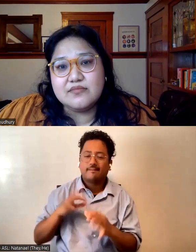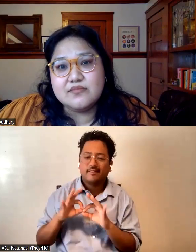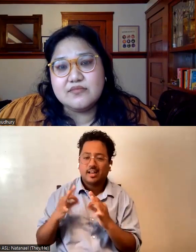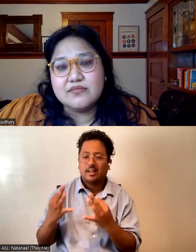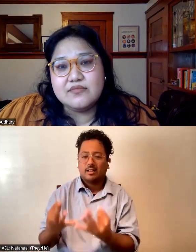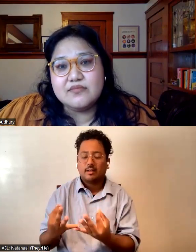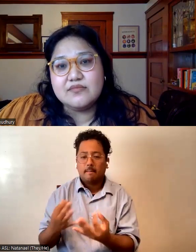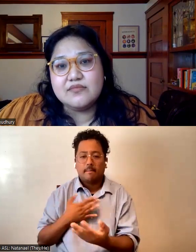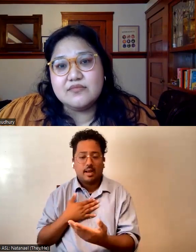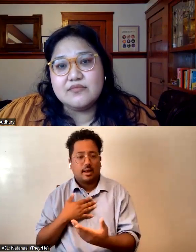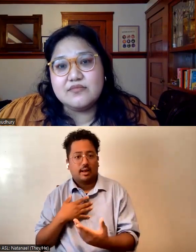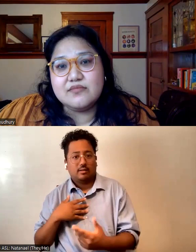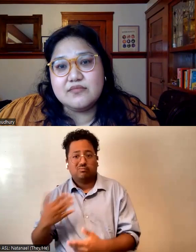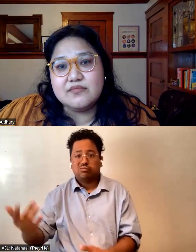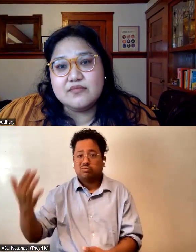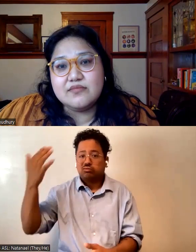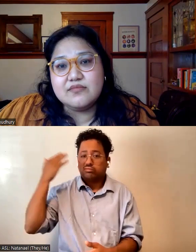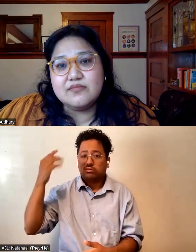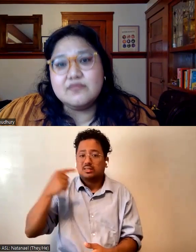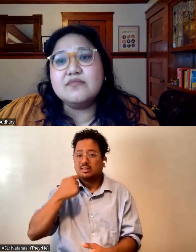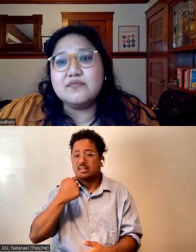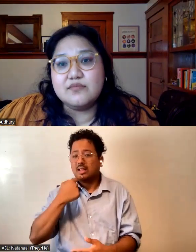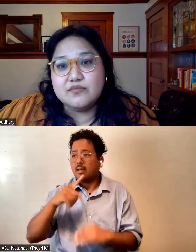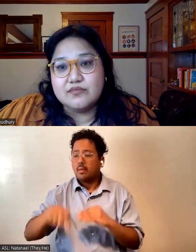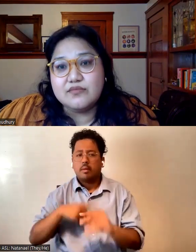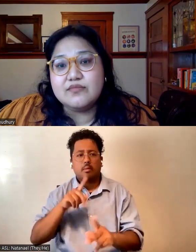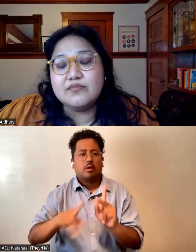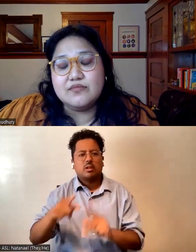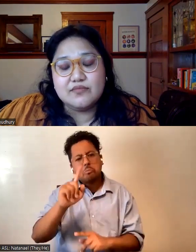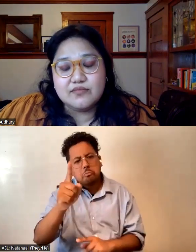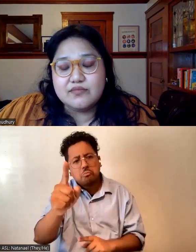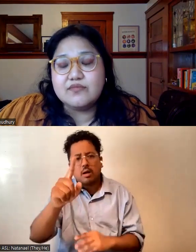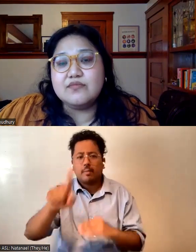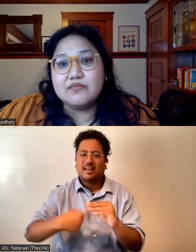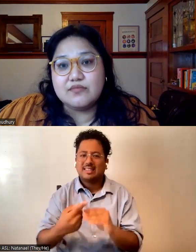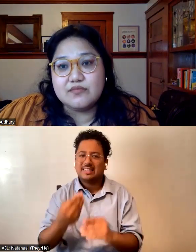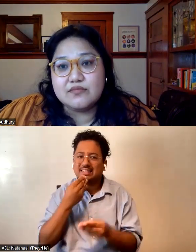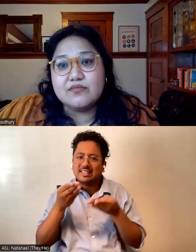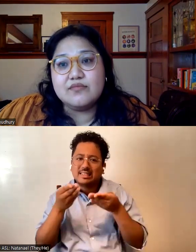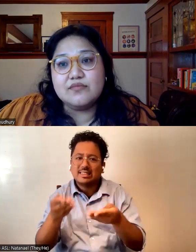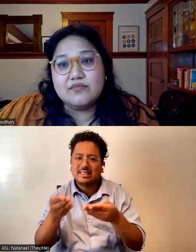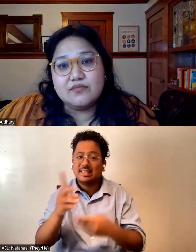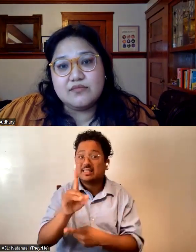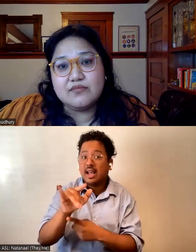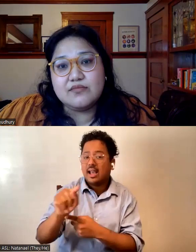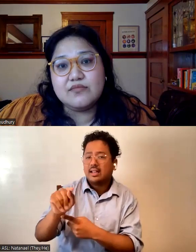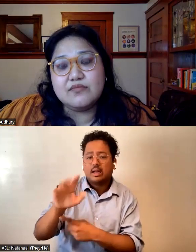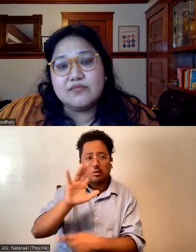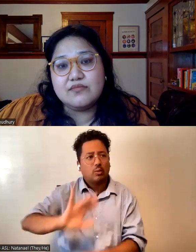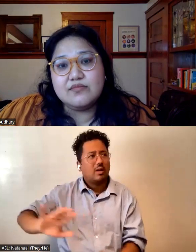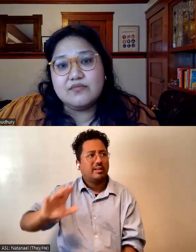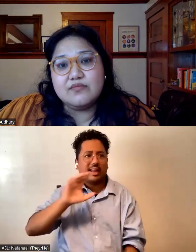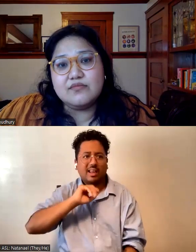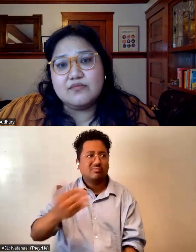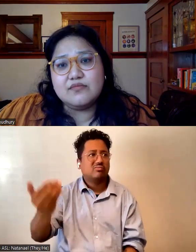early experiences being put on non-consensual diets from a young age, like 10 and 11,